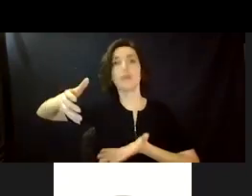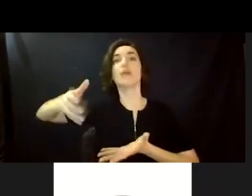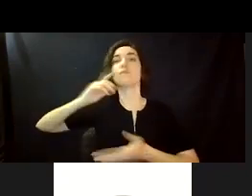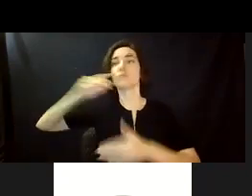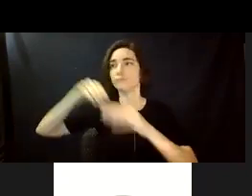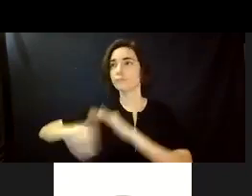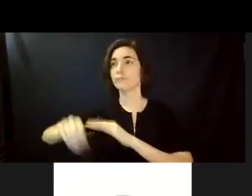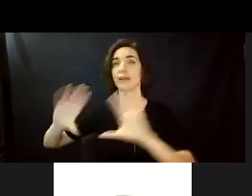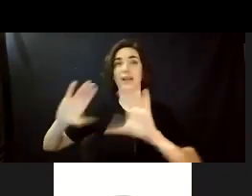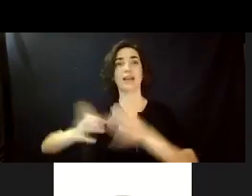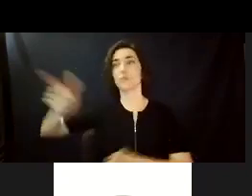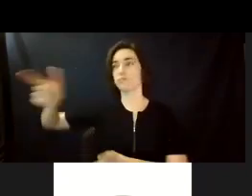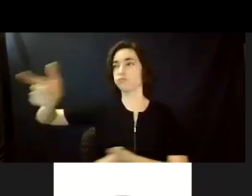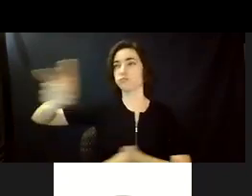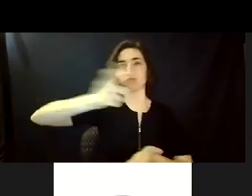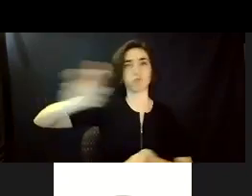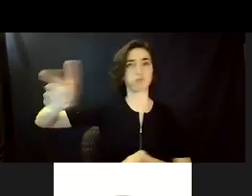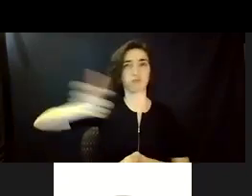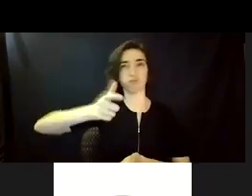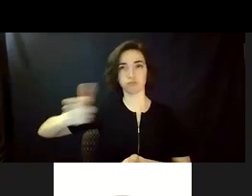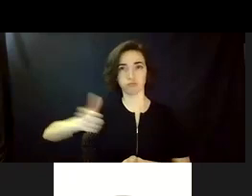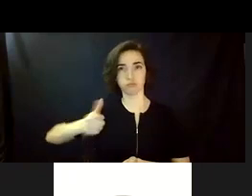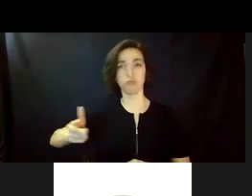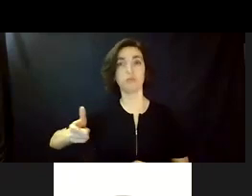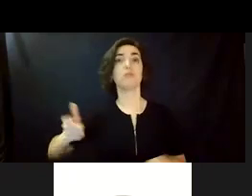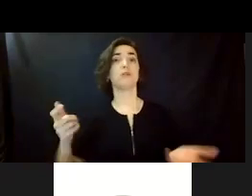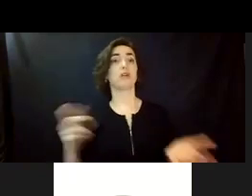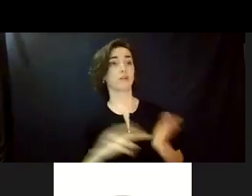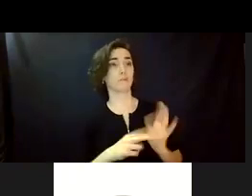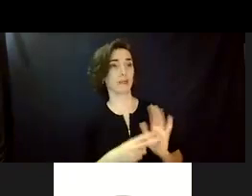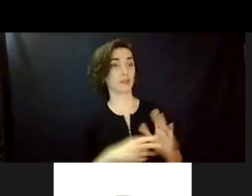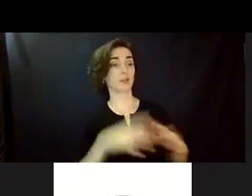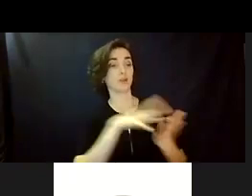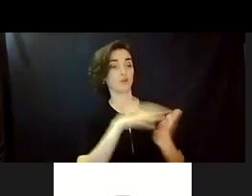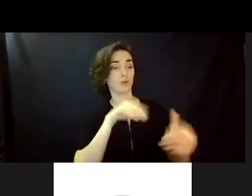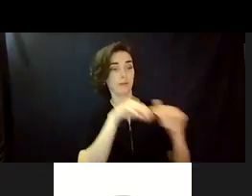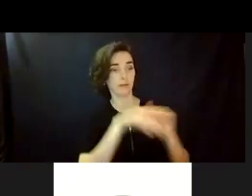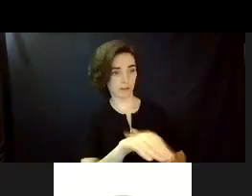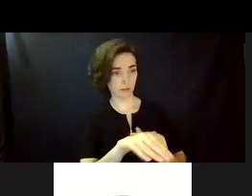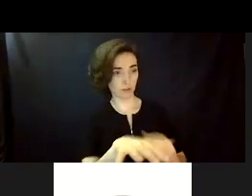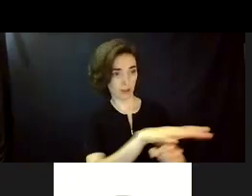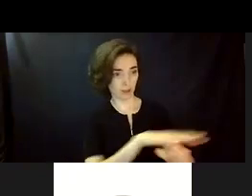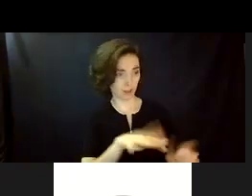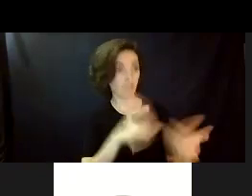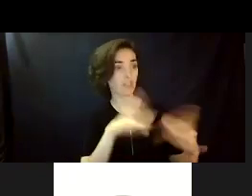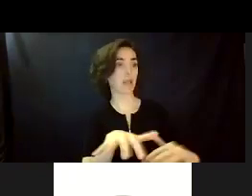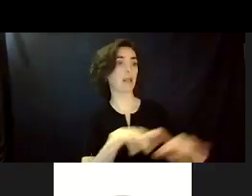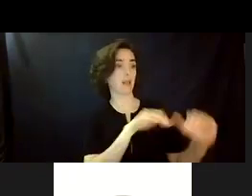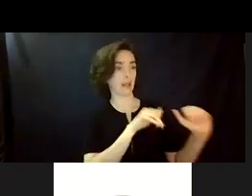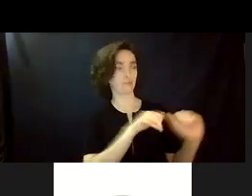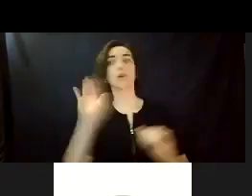spray classes after, you know, students have been in that area. We are